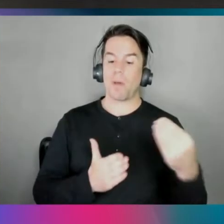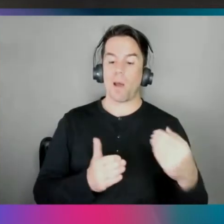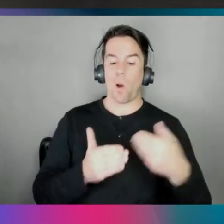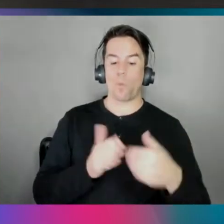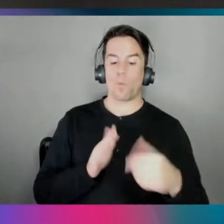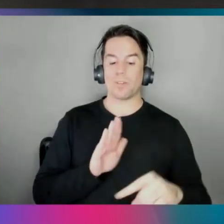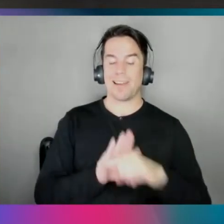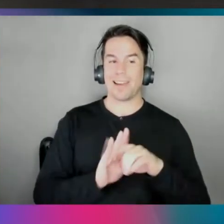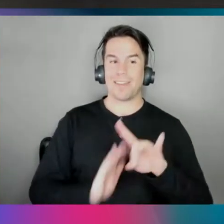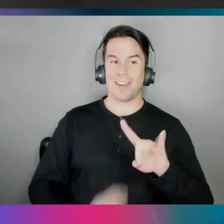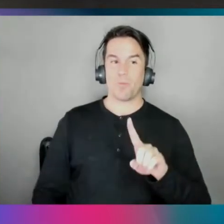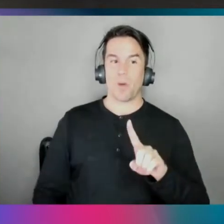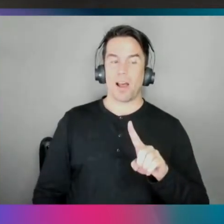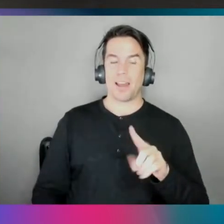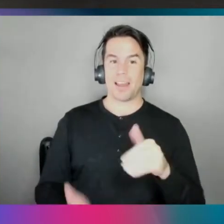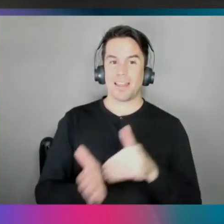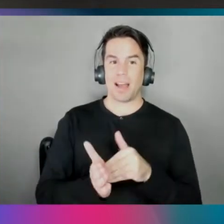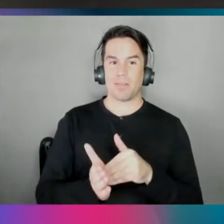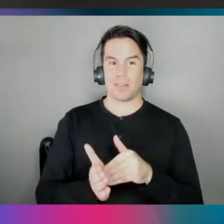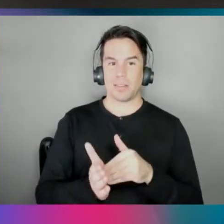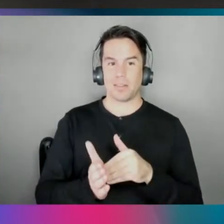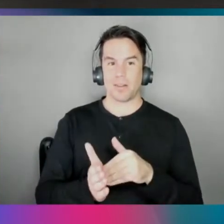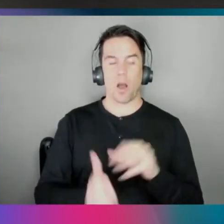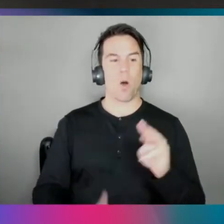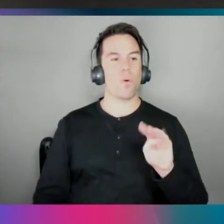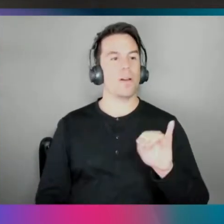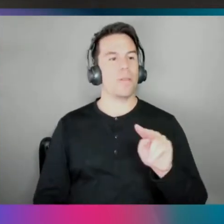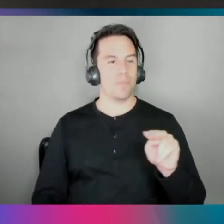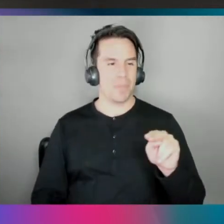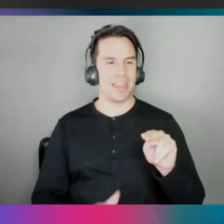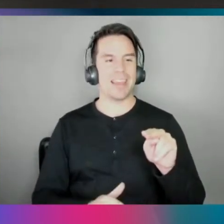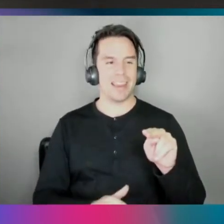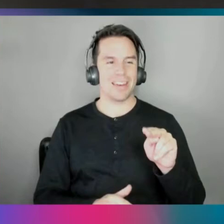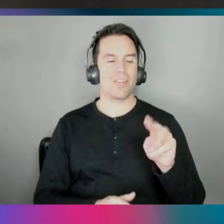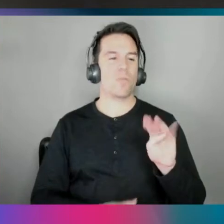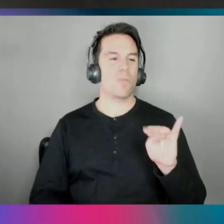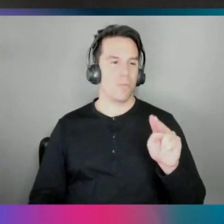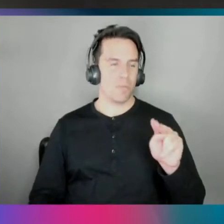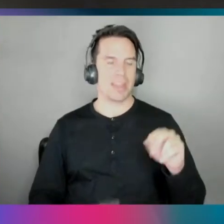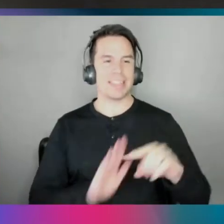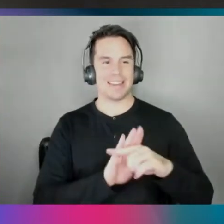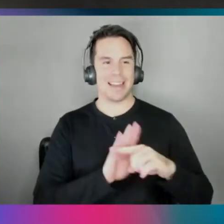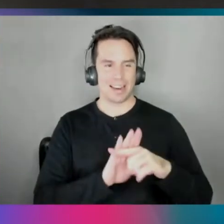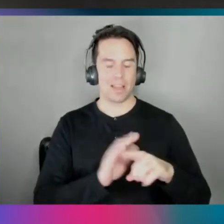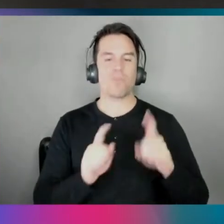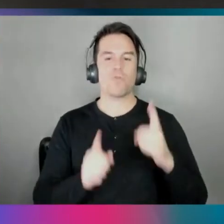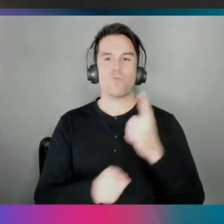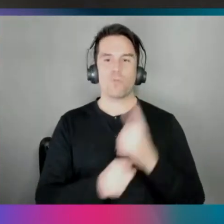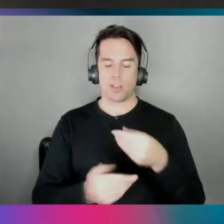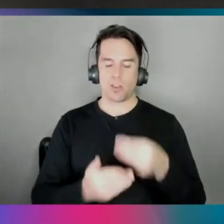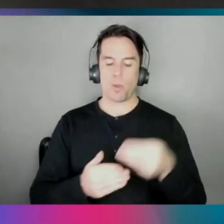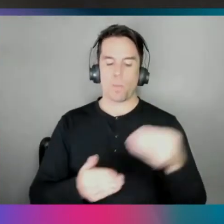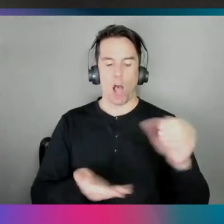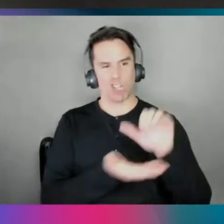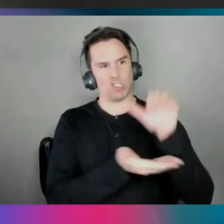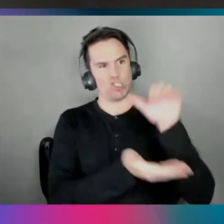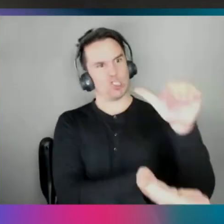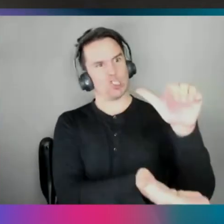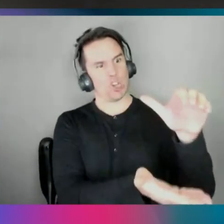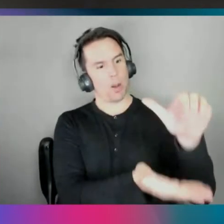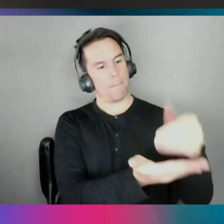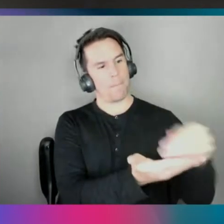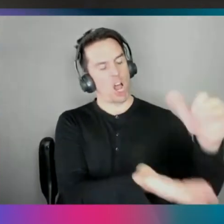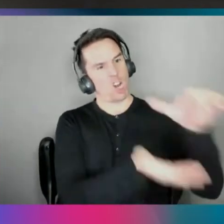The min is negative. Oh, the min is negative. Yeah, that's the returns. Okay. So that's the person that bought all that and then returned all that. They returned everything. Yes. They didn't even keep one. That's